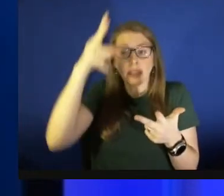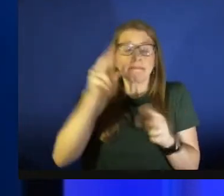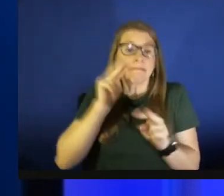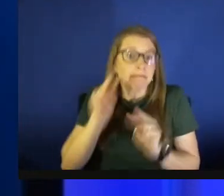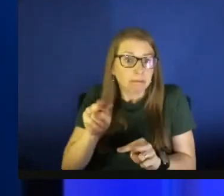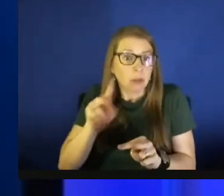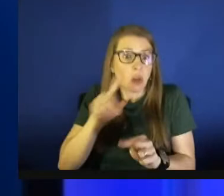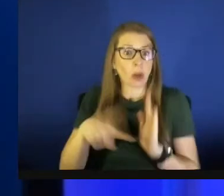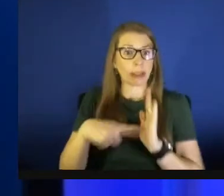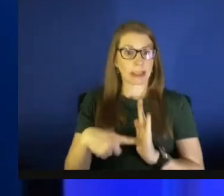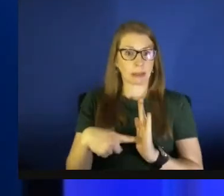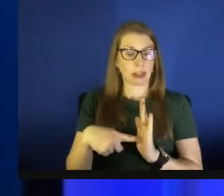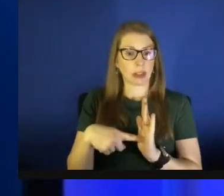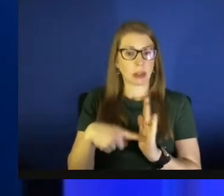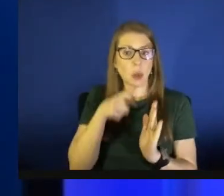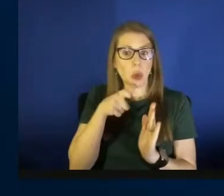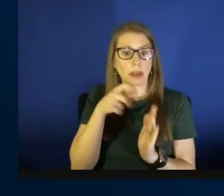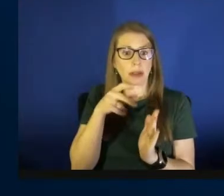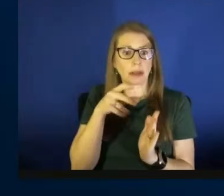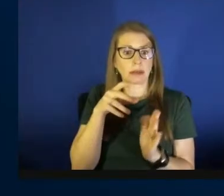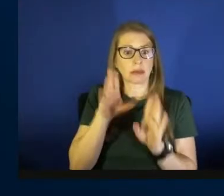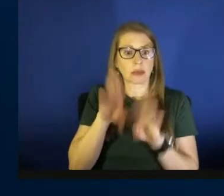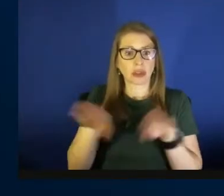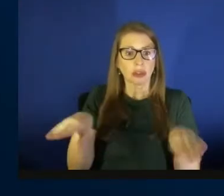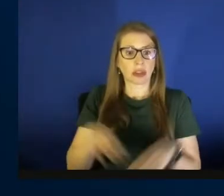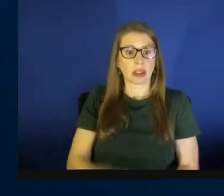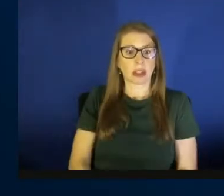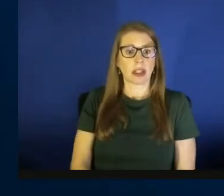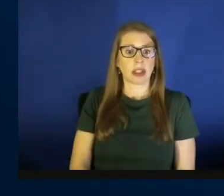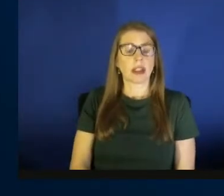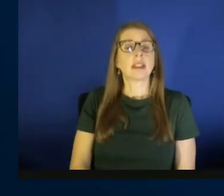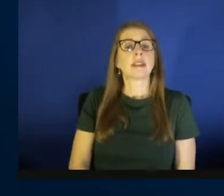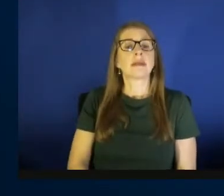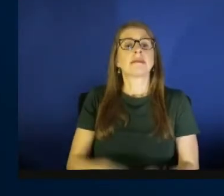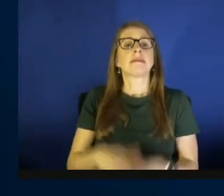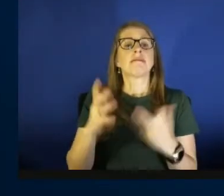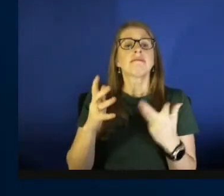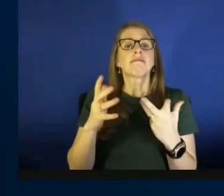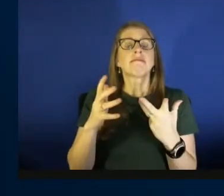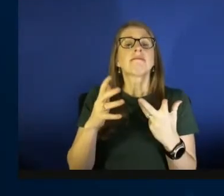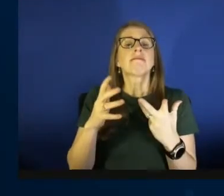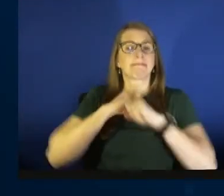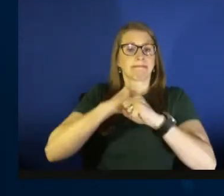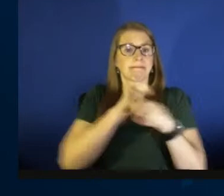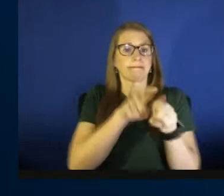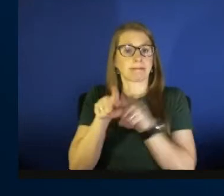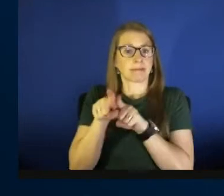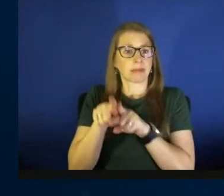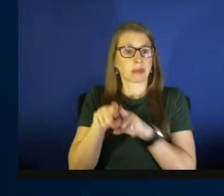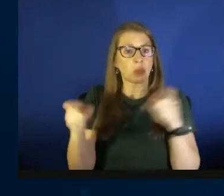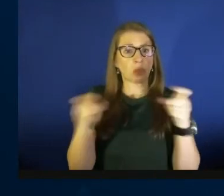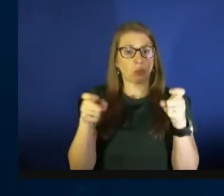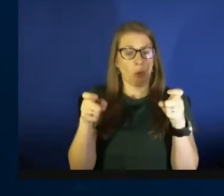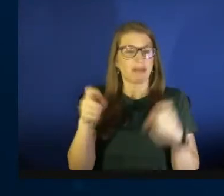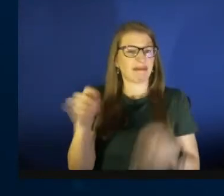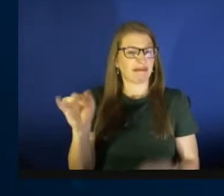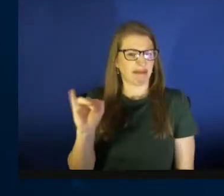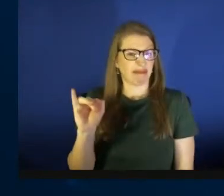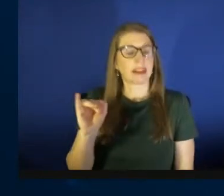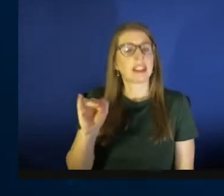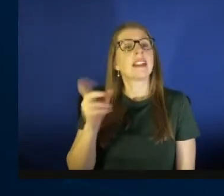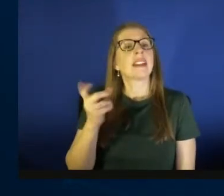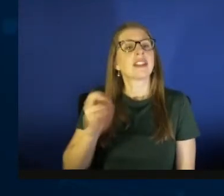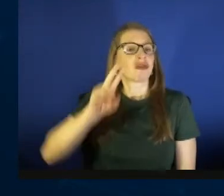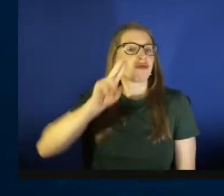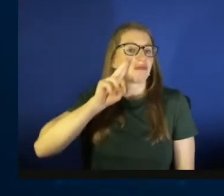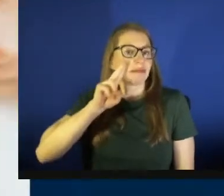our children. Our medical director of infection prevention and control, Dr. Dana Hawkinson, joins us now. Good morning to you. Yeah, hi. First off, how